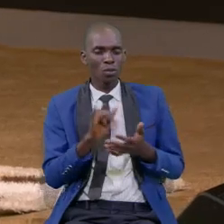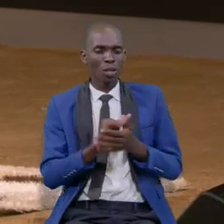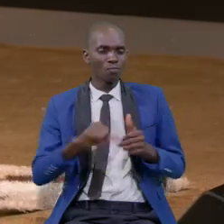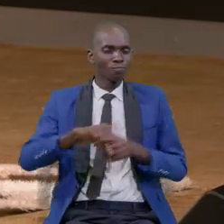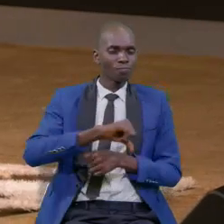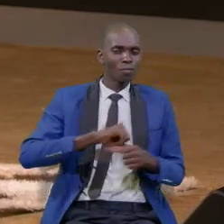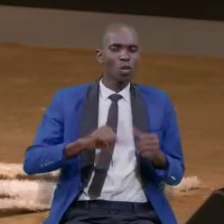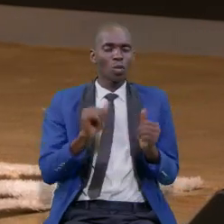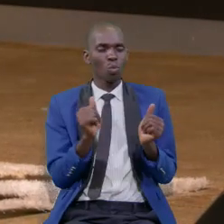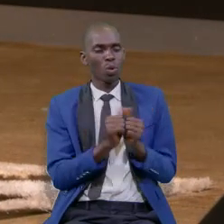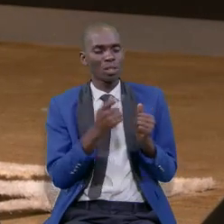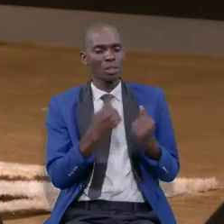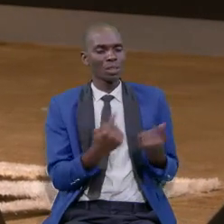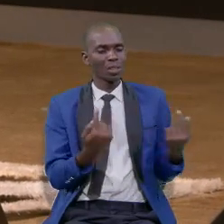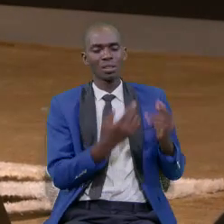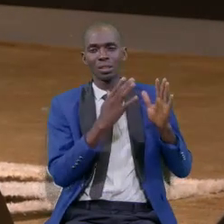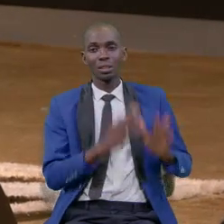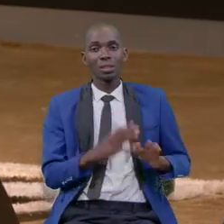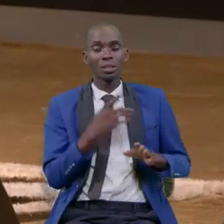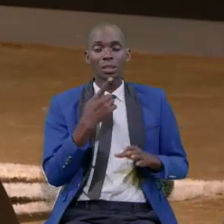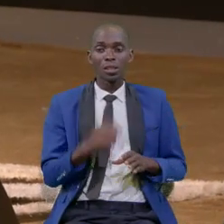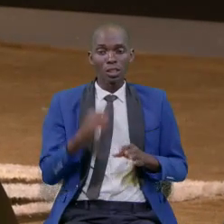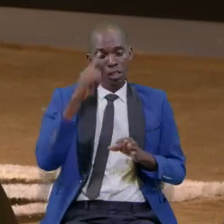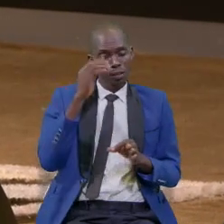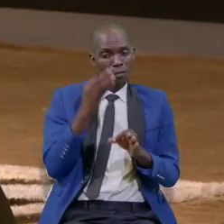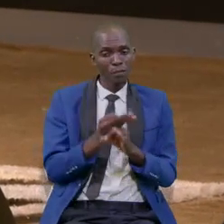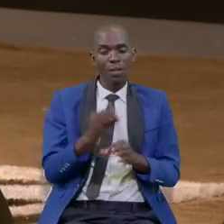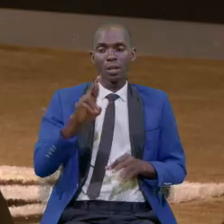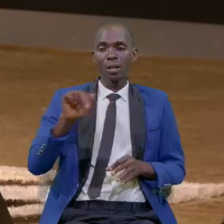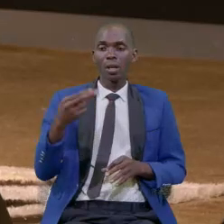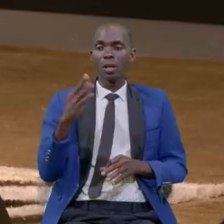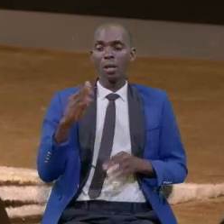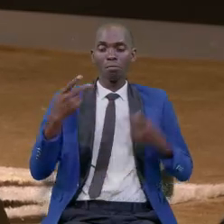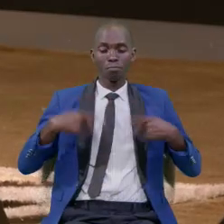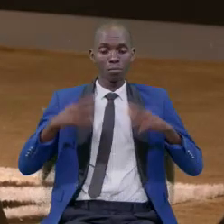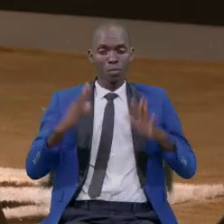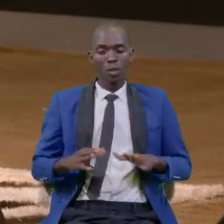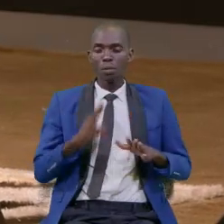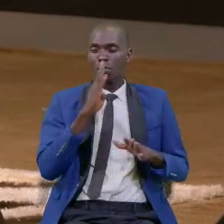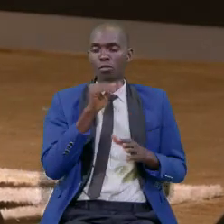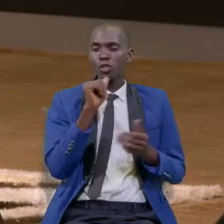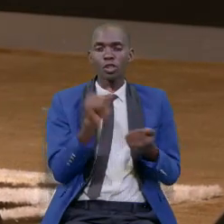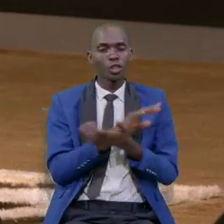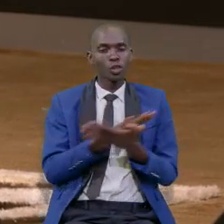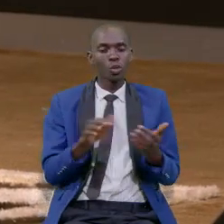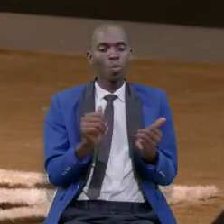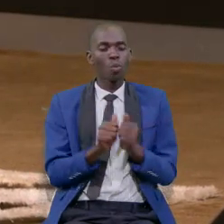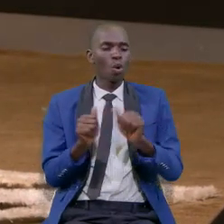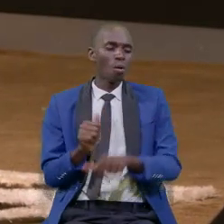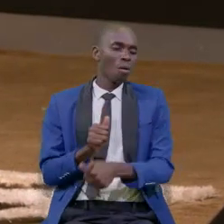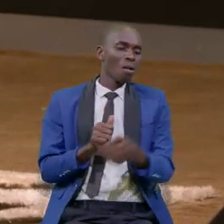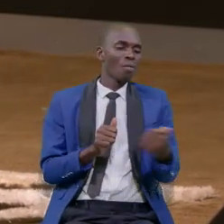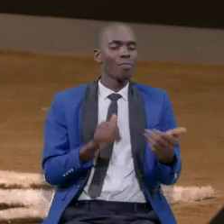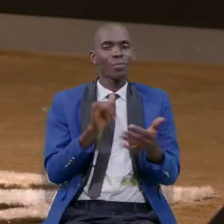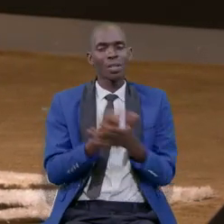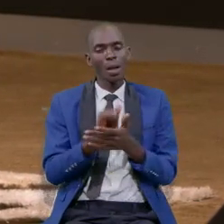the unbelievers. By faith, the harlot Rahab perished not. With them that